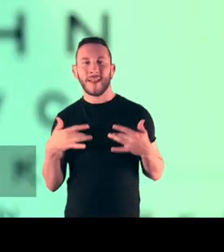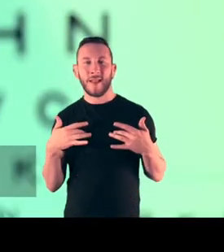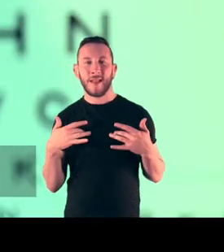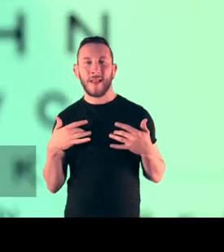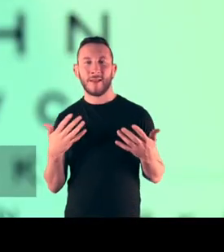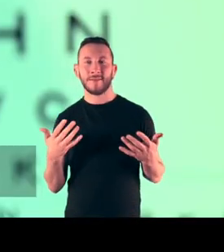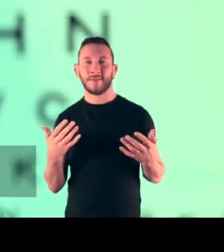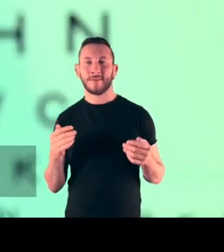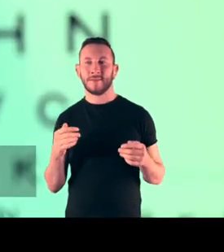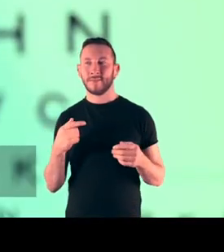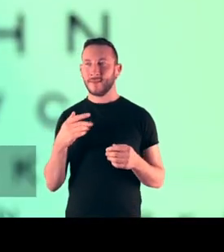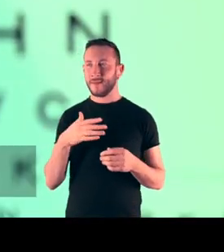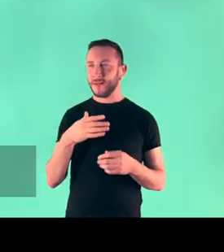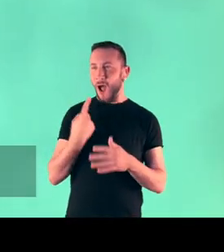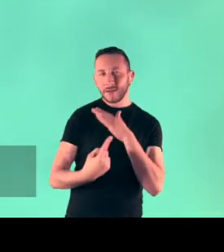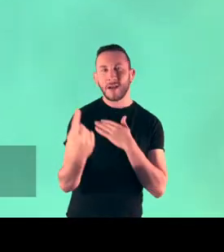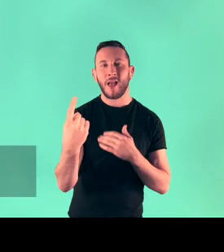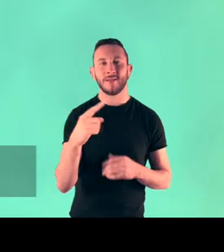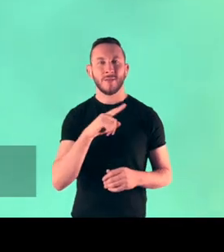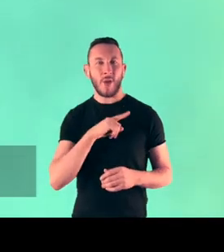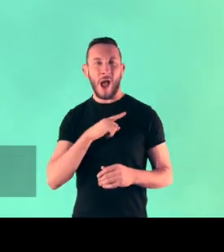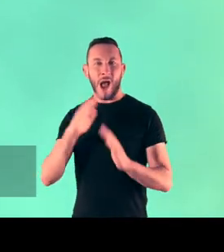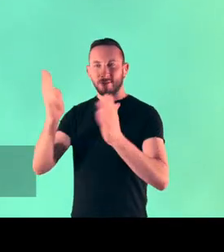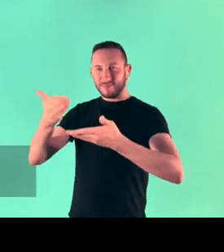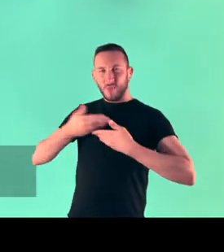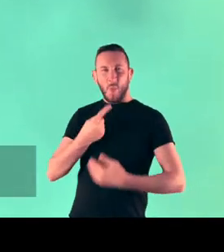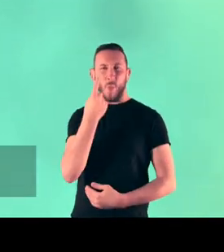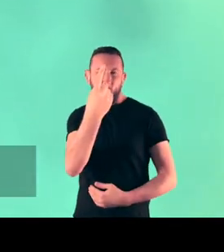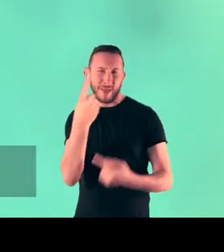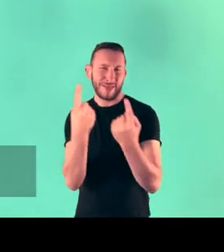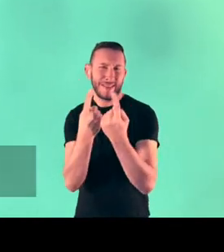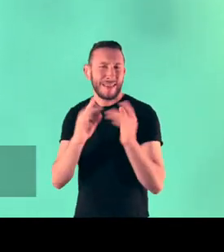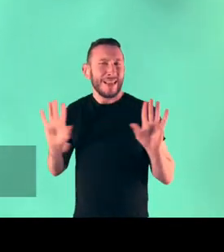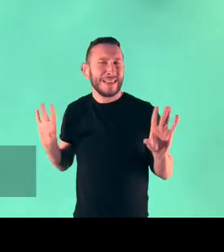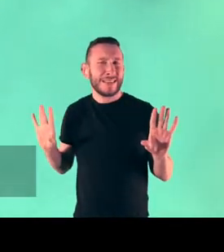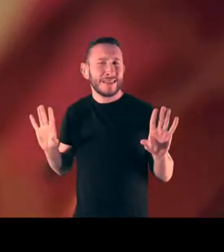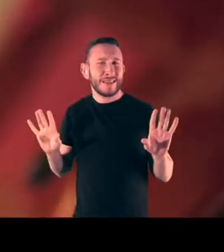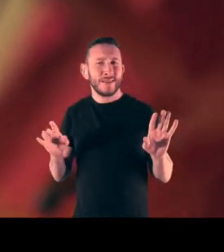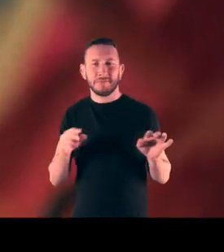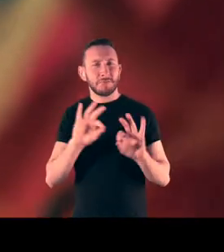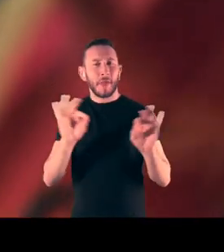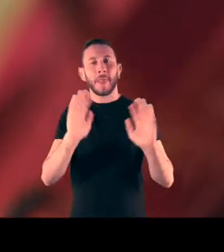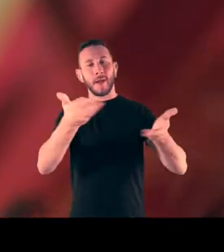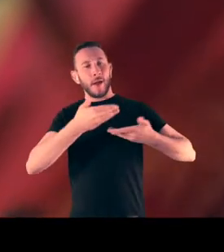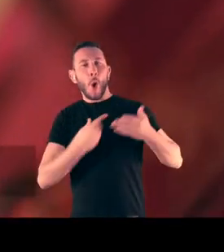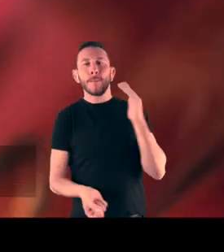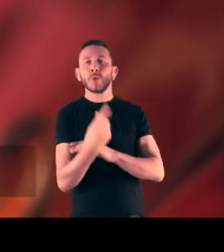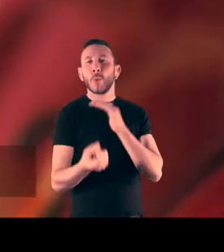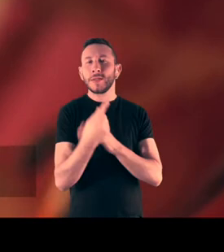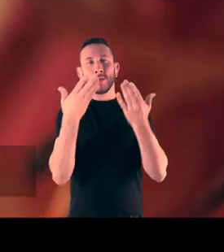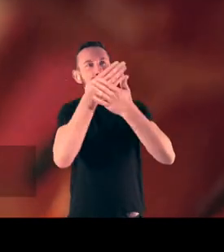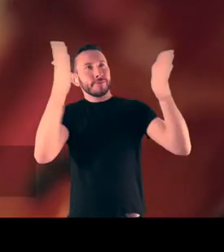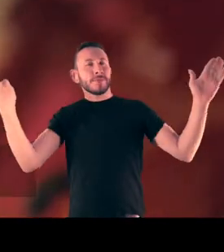in a way I'd feel very isolated because it's just that one thing. A